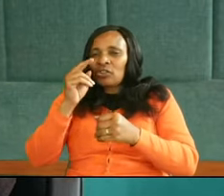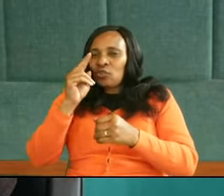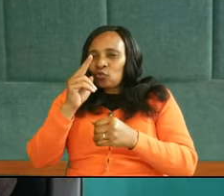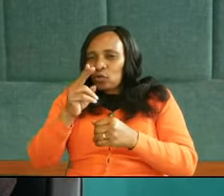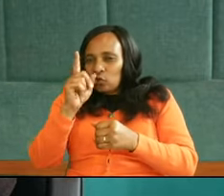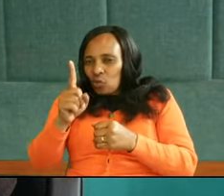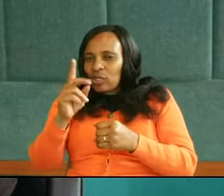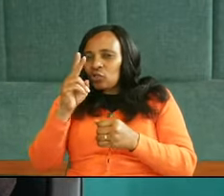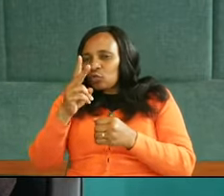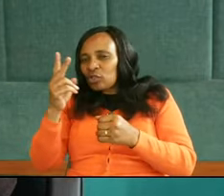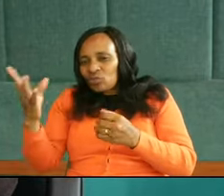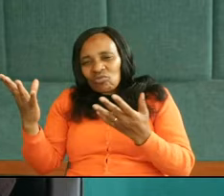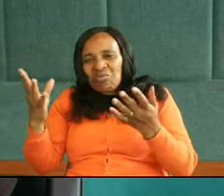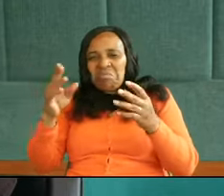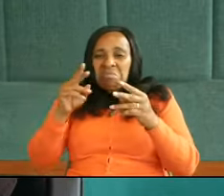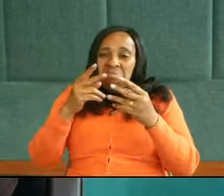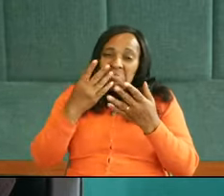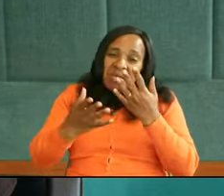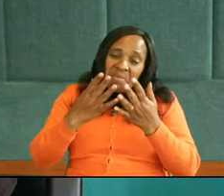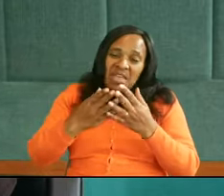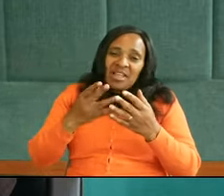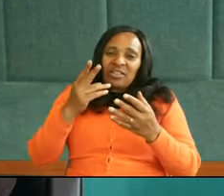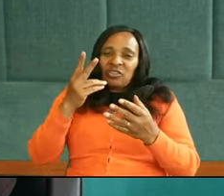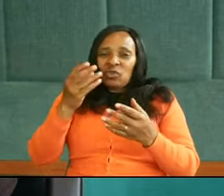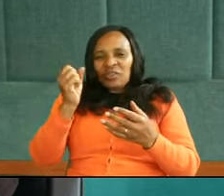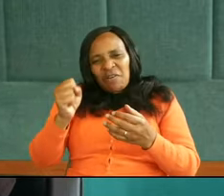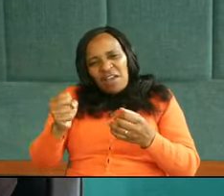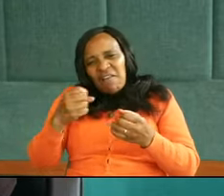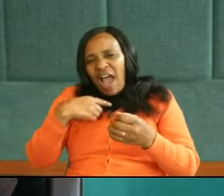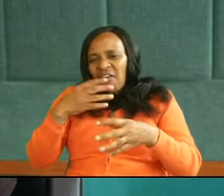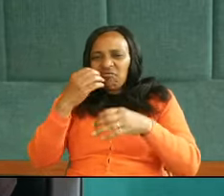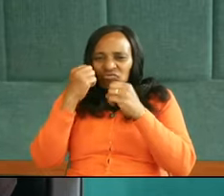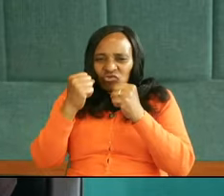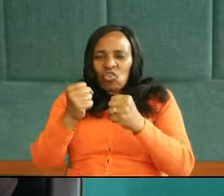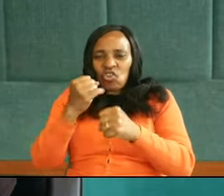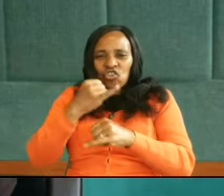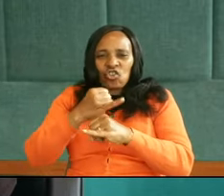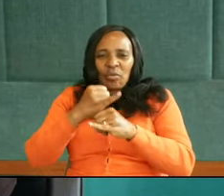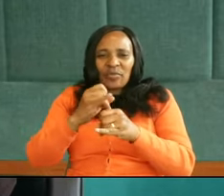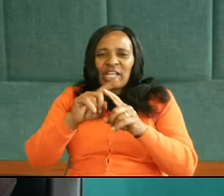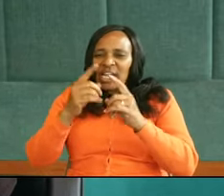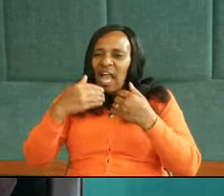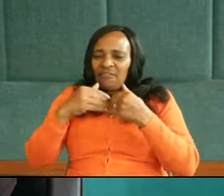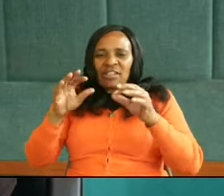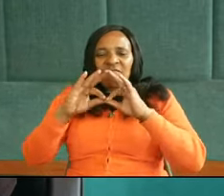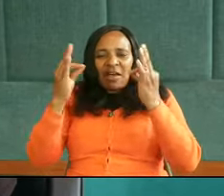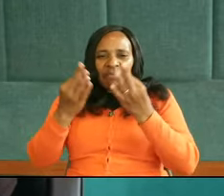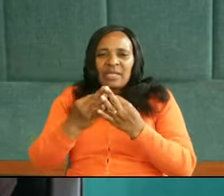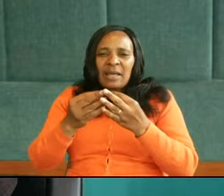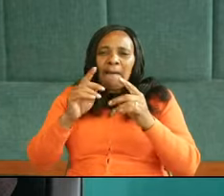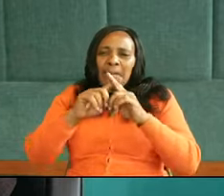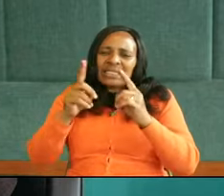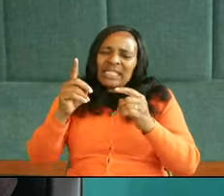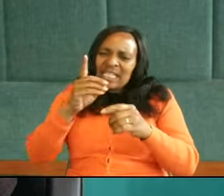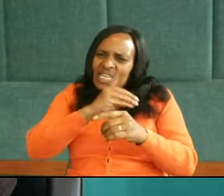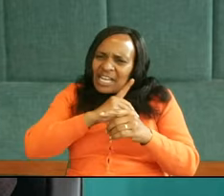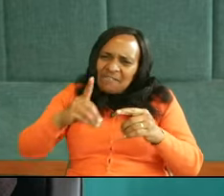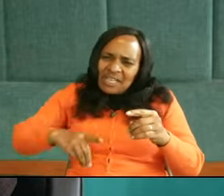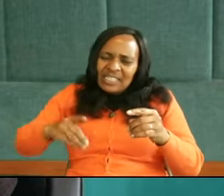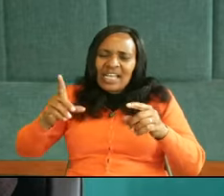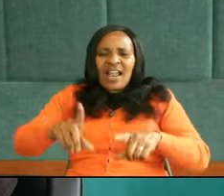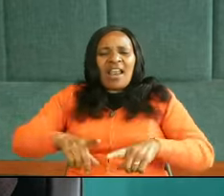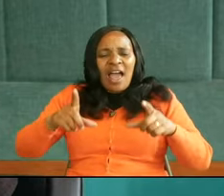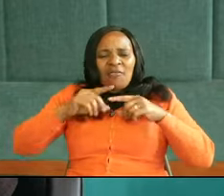my master's probably by 25, I have a stable job, by 30 I have a family, and you're good. Now David's life, all